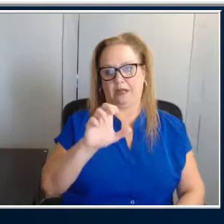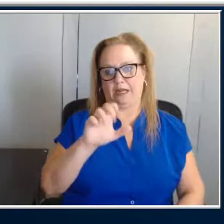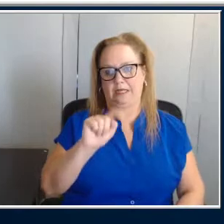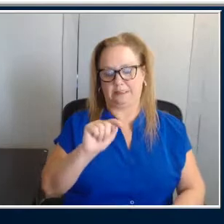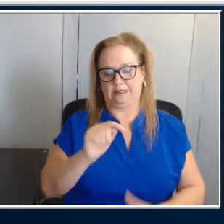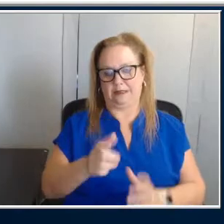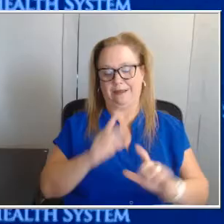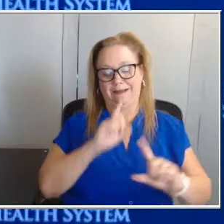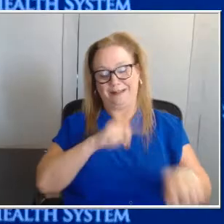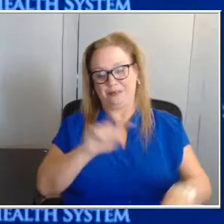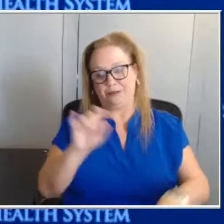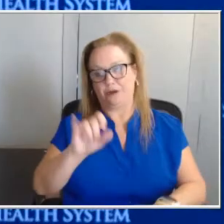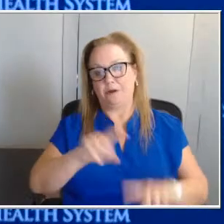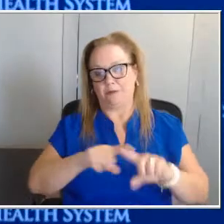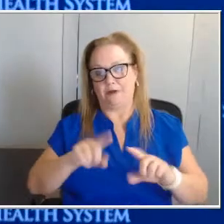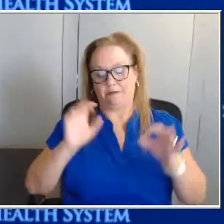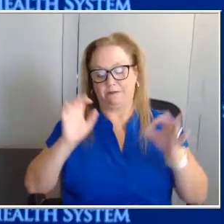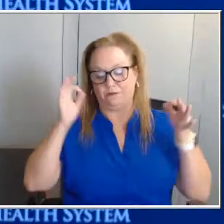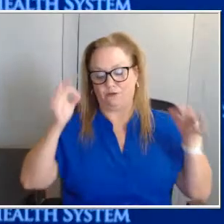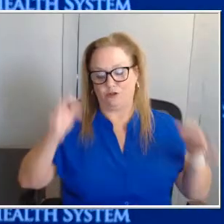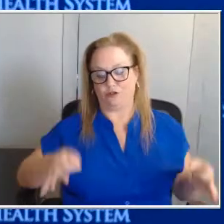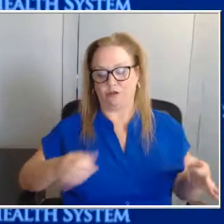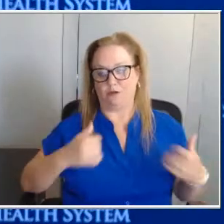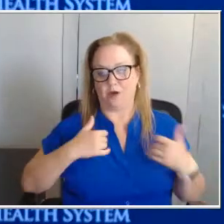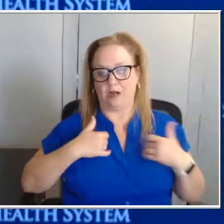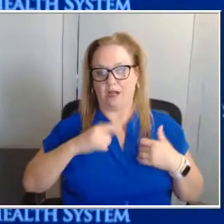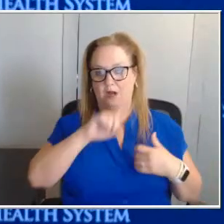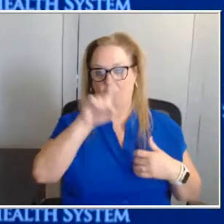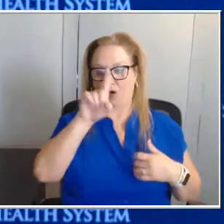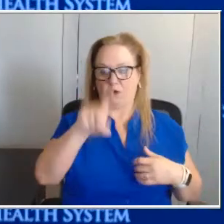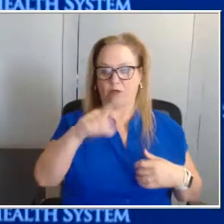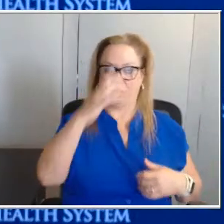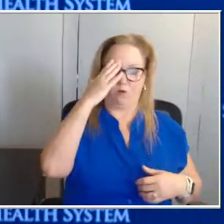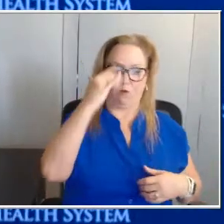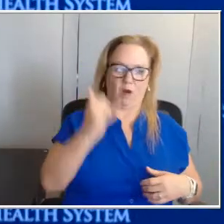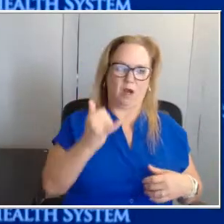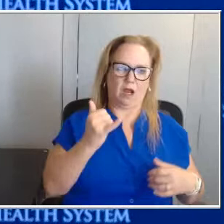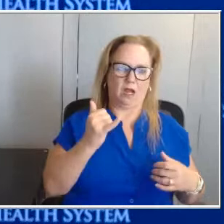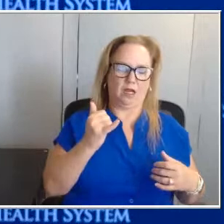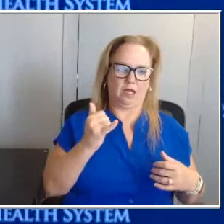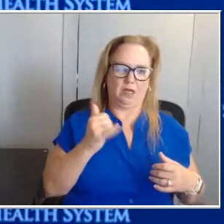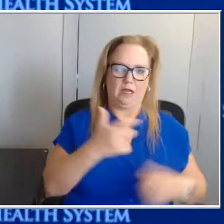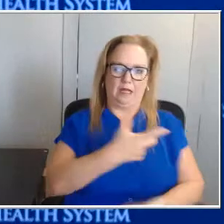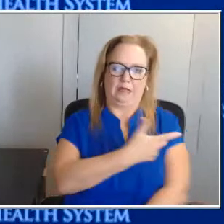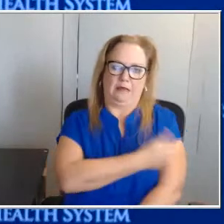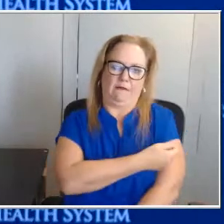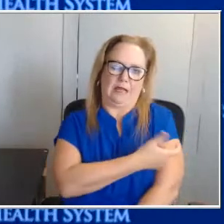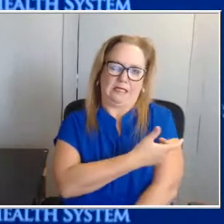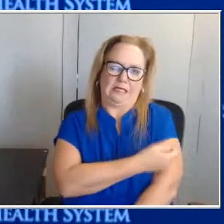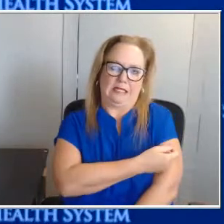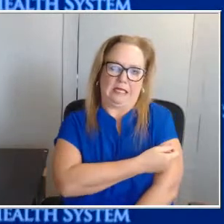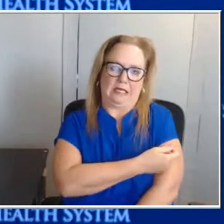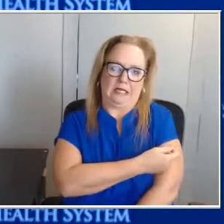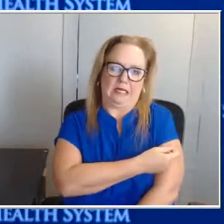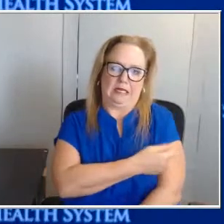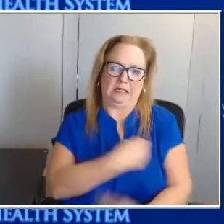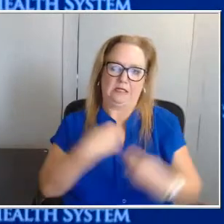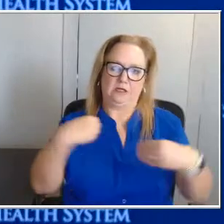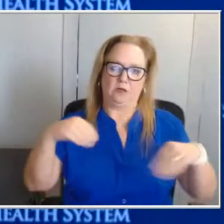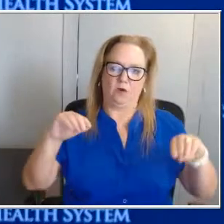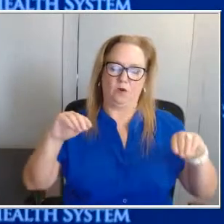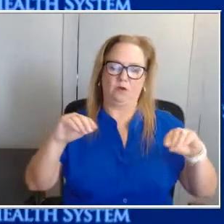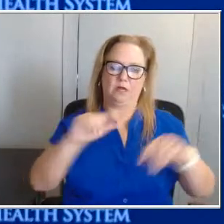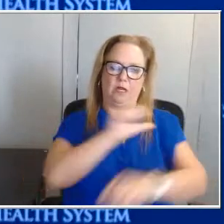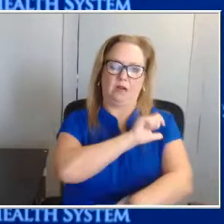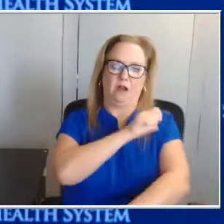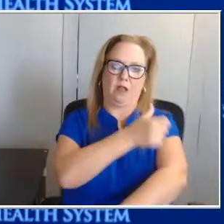But for sure, again, we had a question as why wasn't the vaccine marketed and authorized